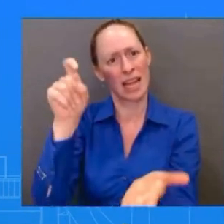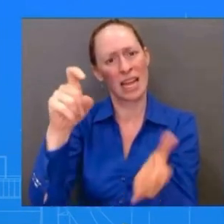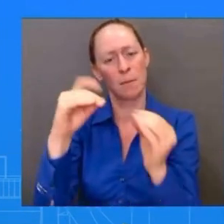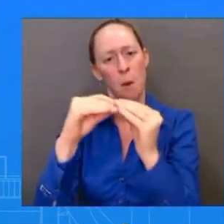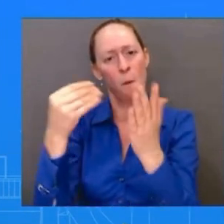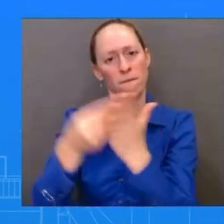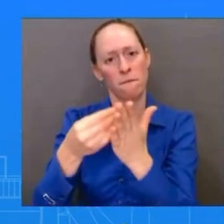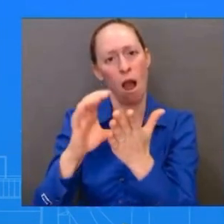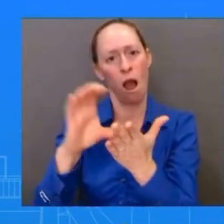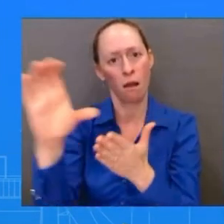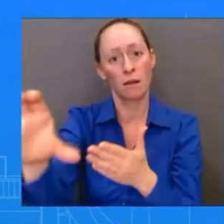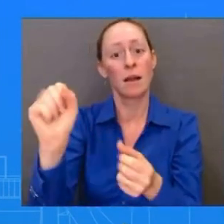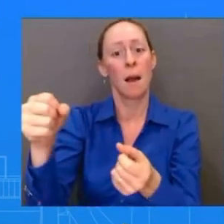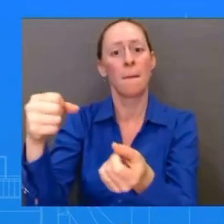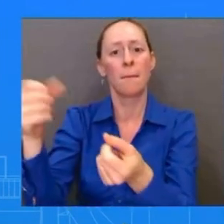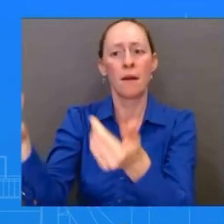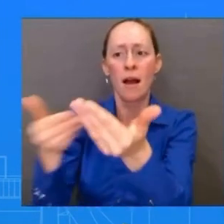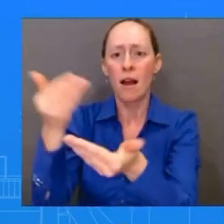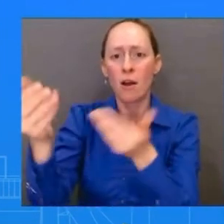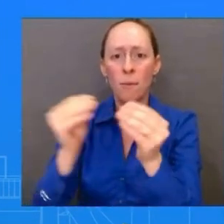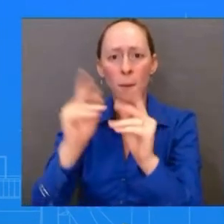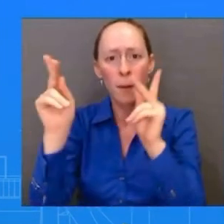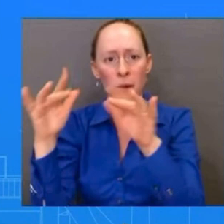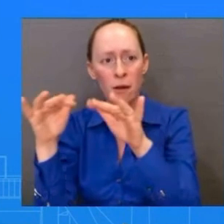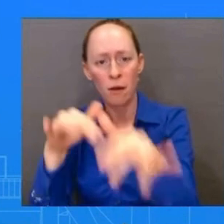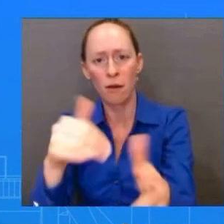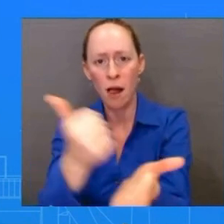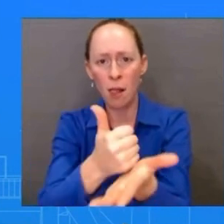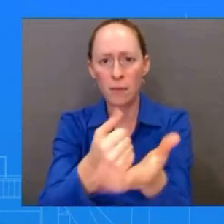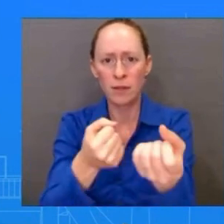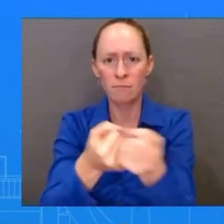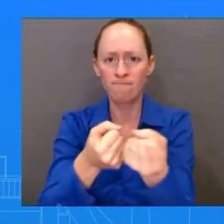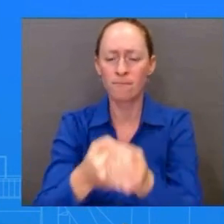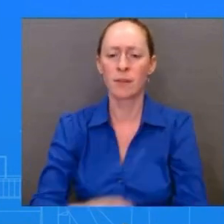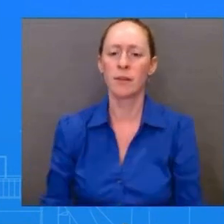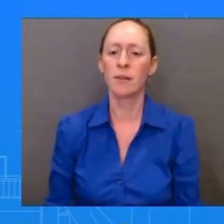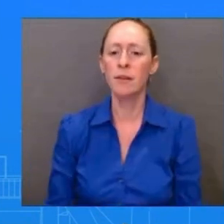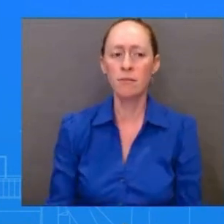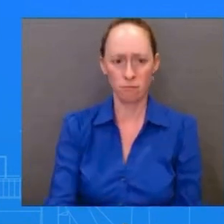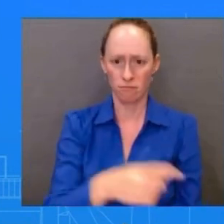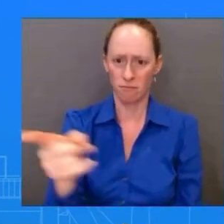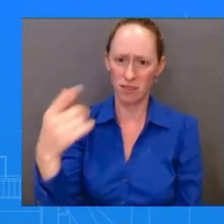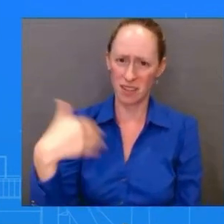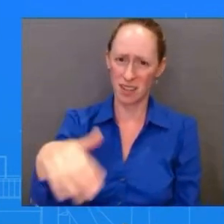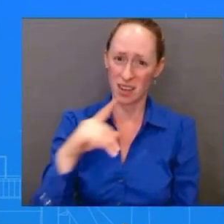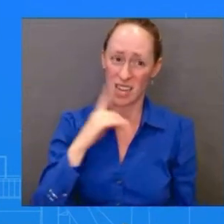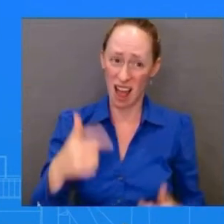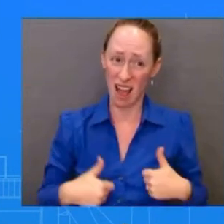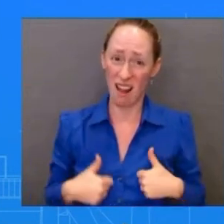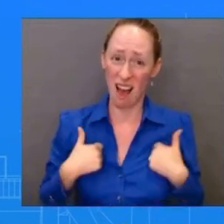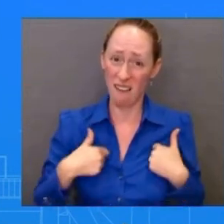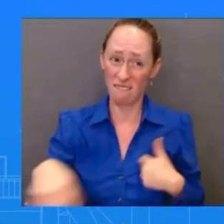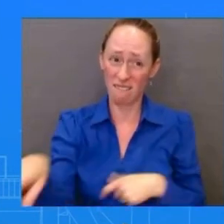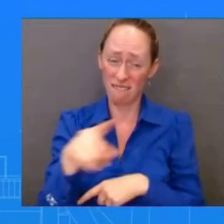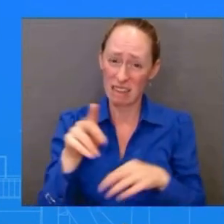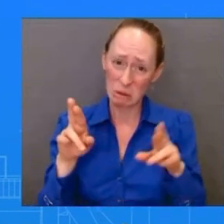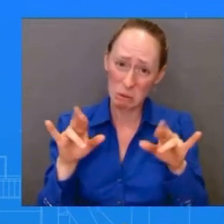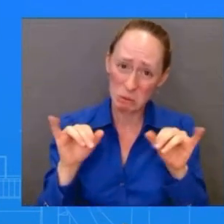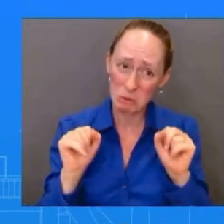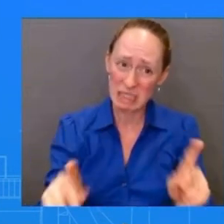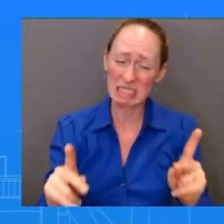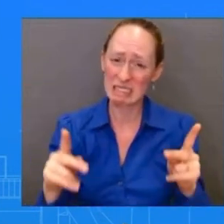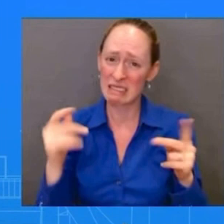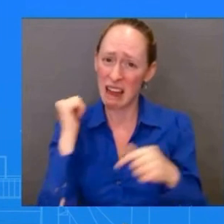at stake here. And finally, I know folks are have this question, so I'm going to preempt the questions, hopefully, your first question on this. The president